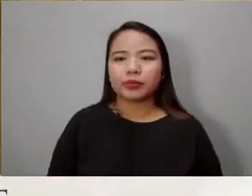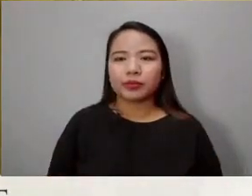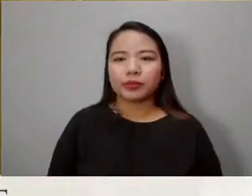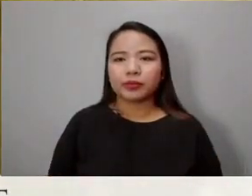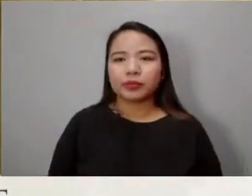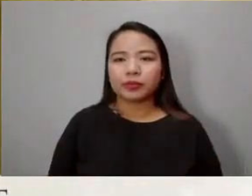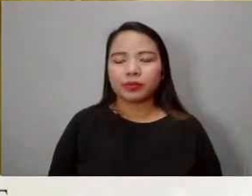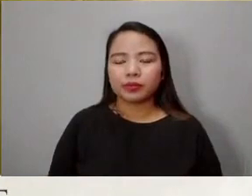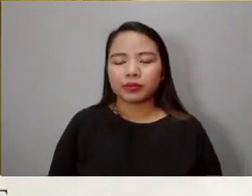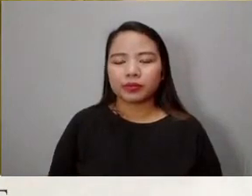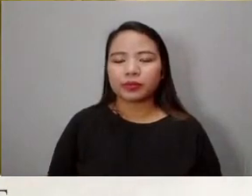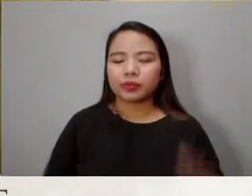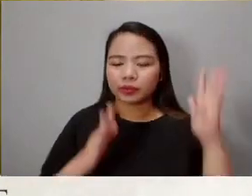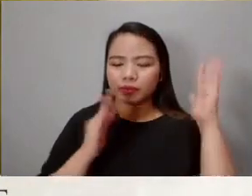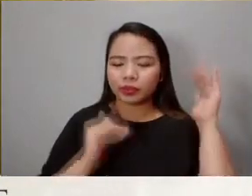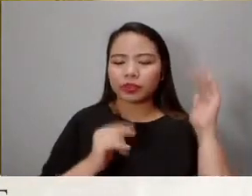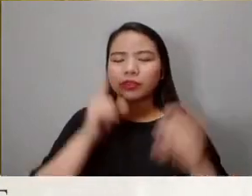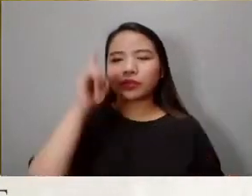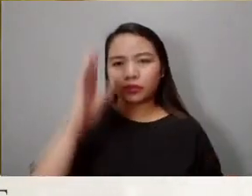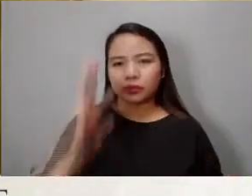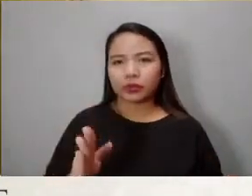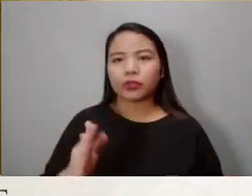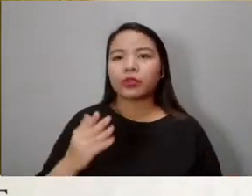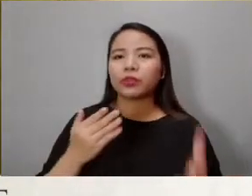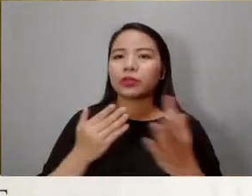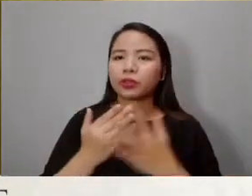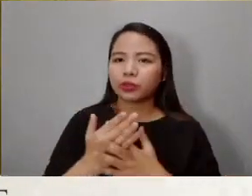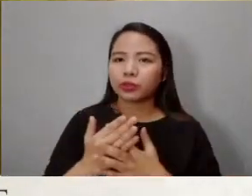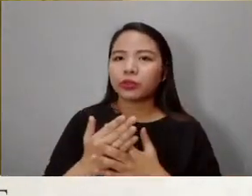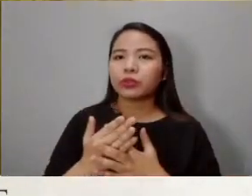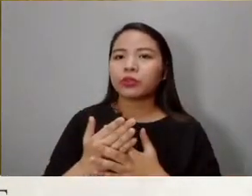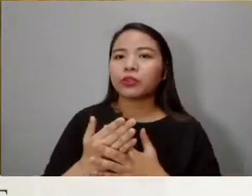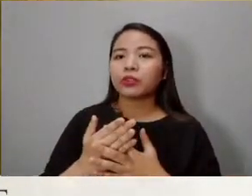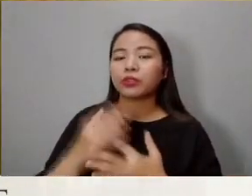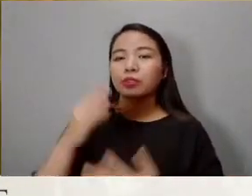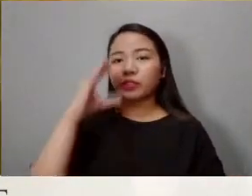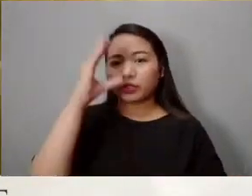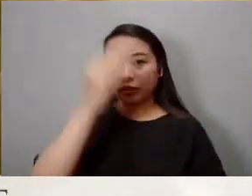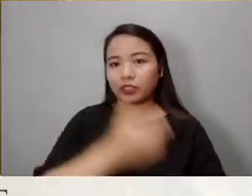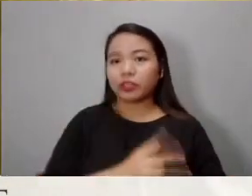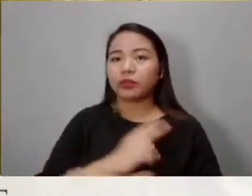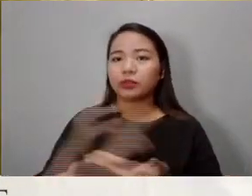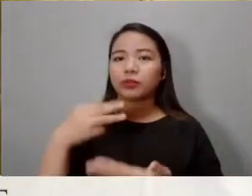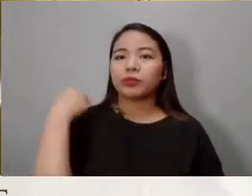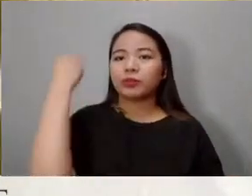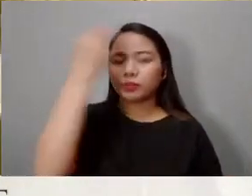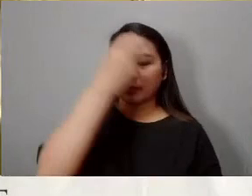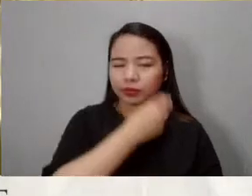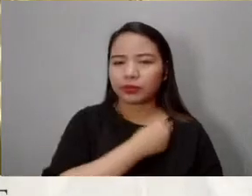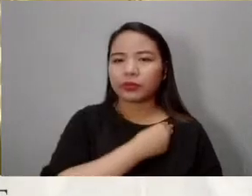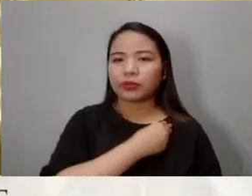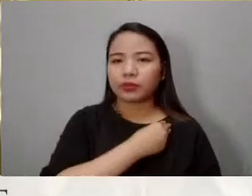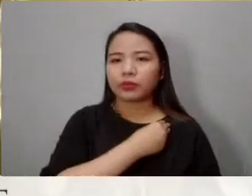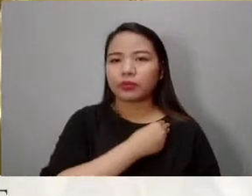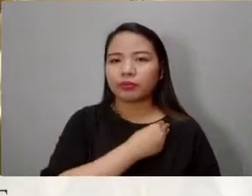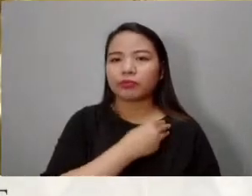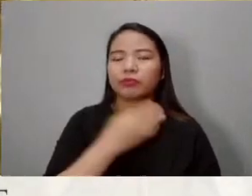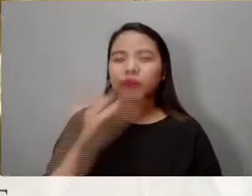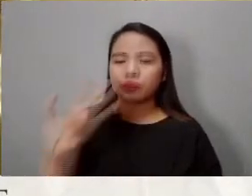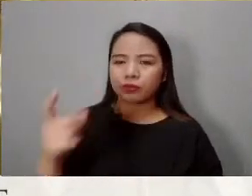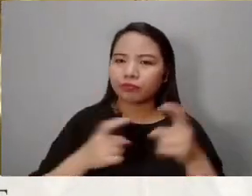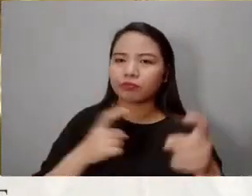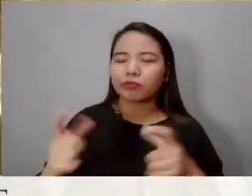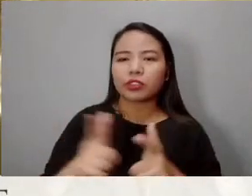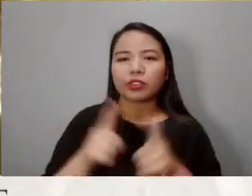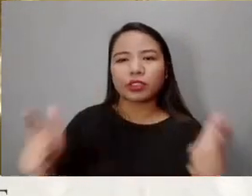May God, who through the childbearing of the Blessed Virgin Mary, willed in His great kindness to